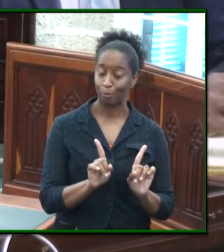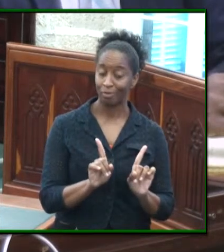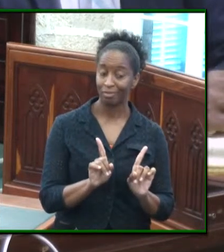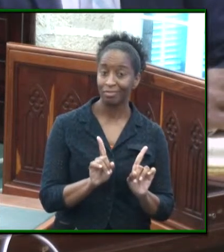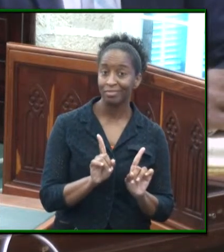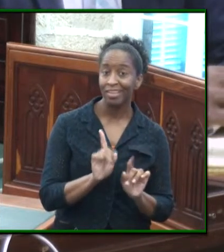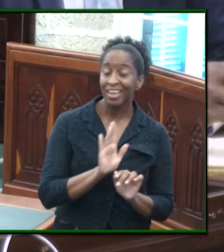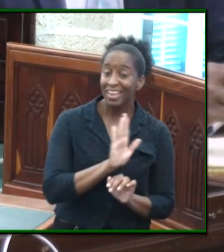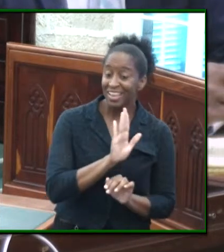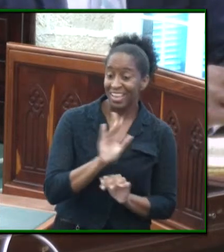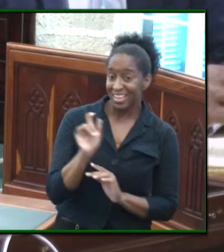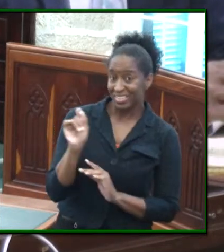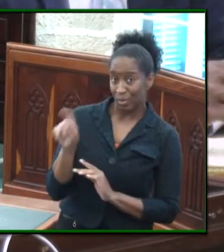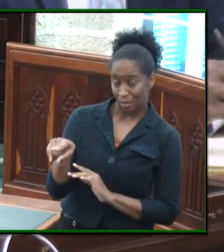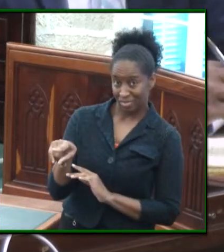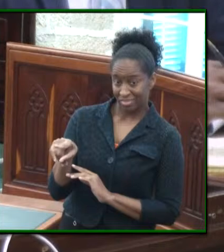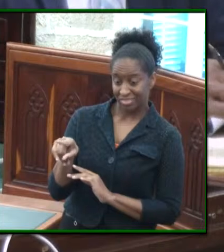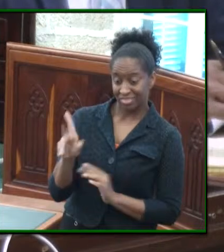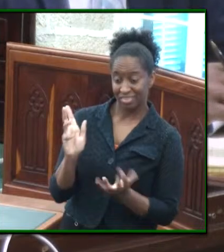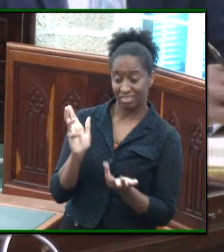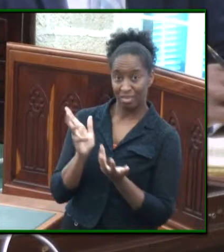for a different occasion.